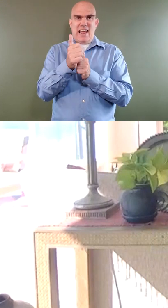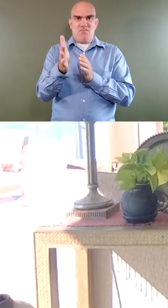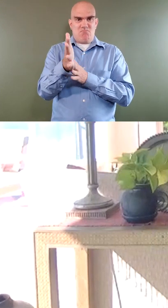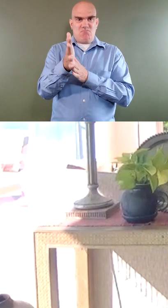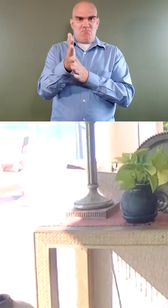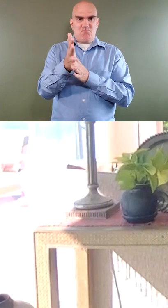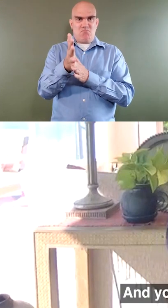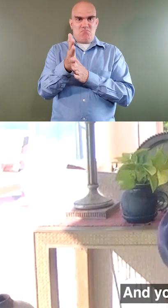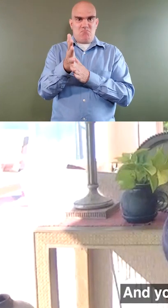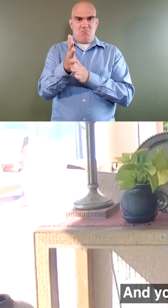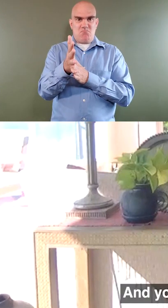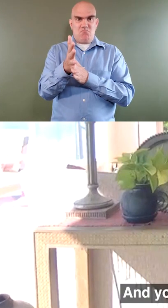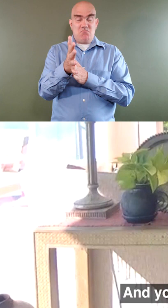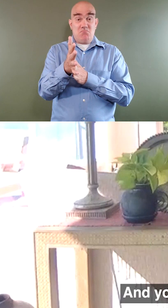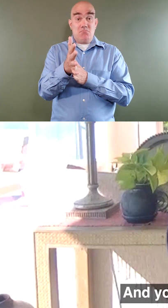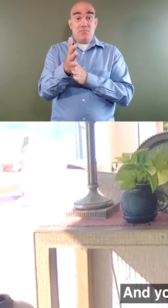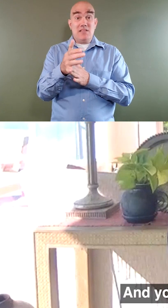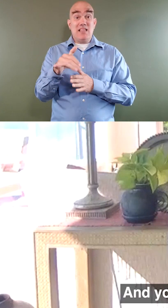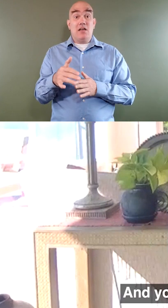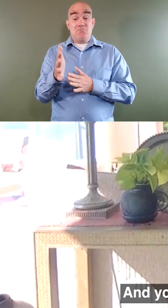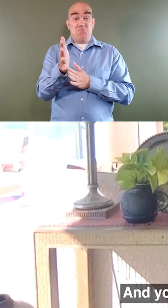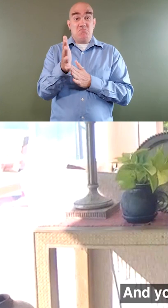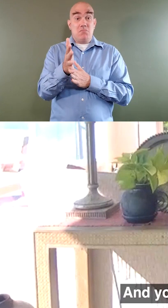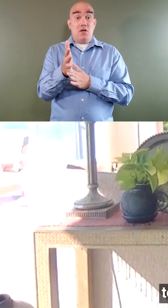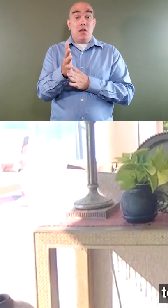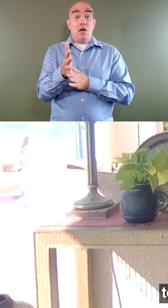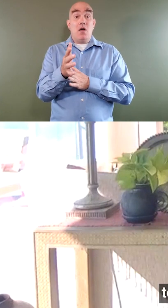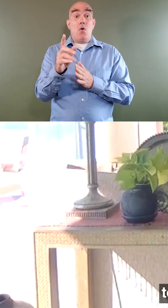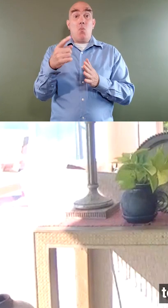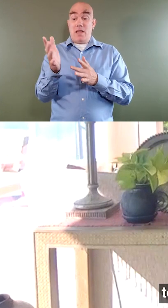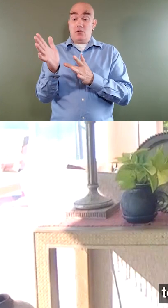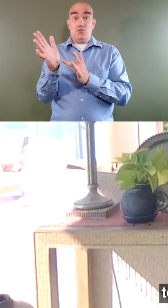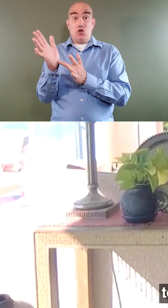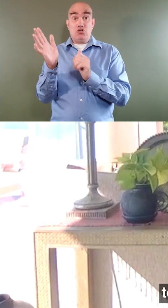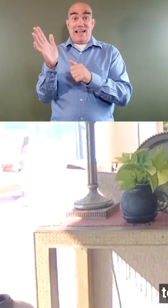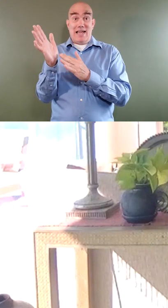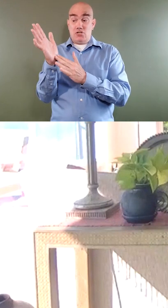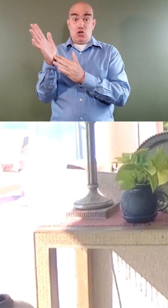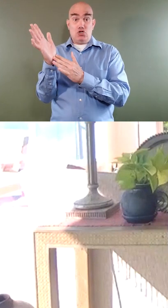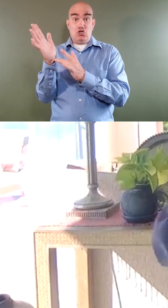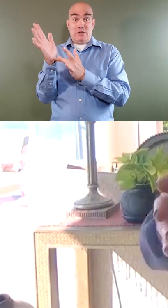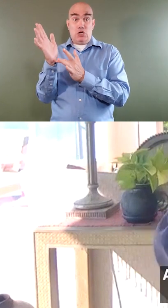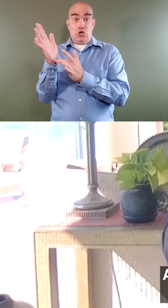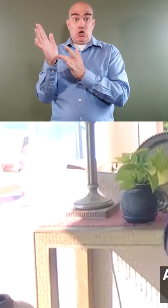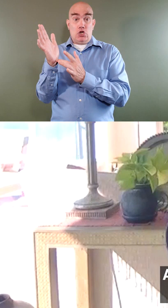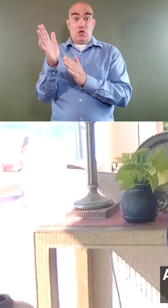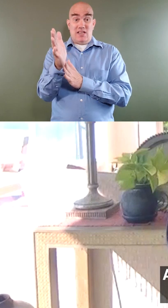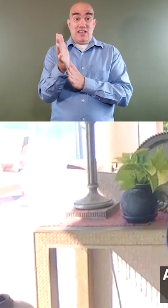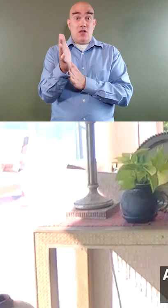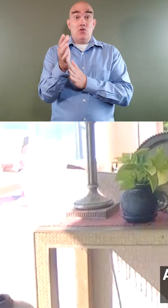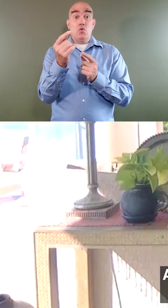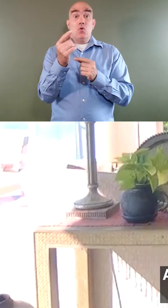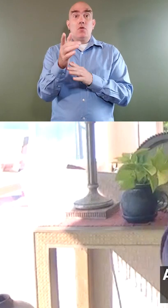in from the right palm, and you touch the fingers of the left palm to the right inside of the right wrist. As soon as